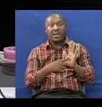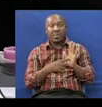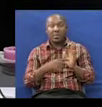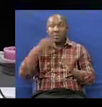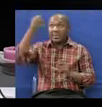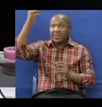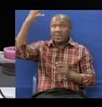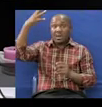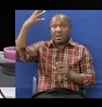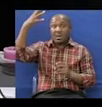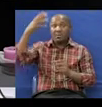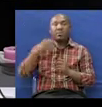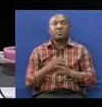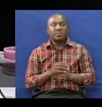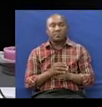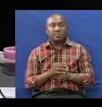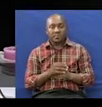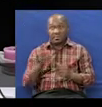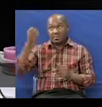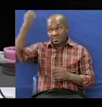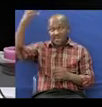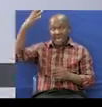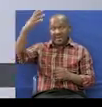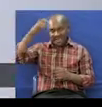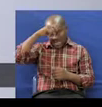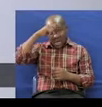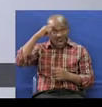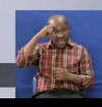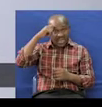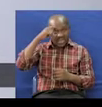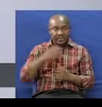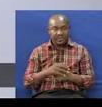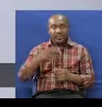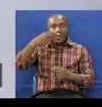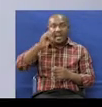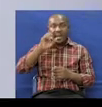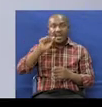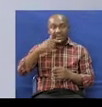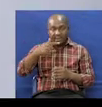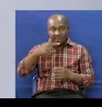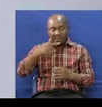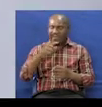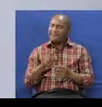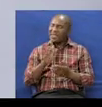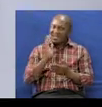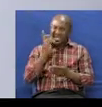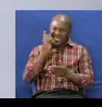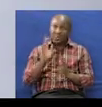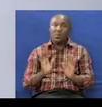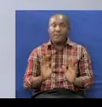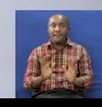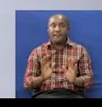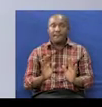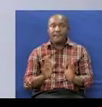is sun. So good example is what? Is sun. Example, sun.